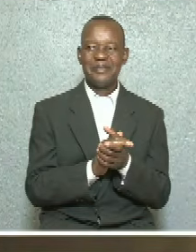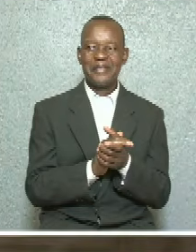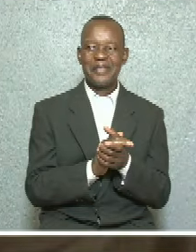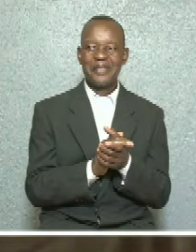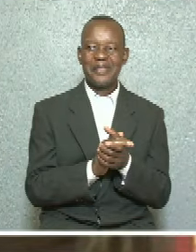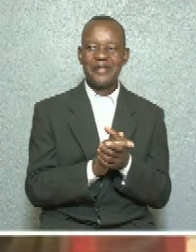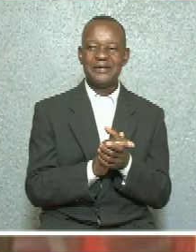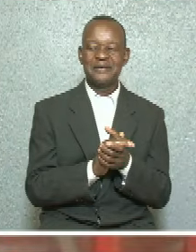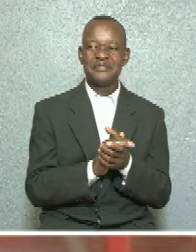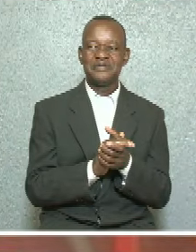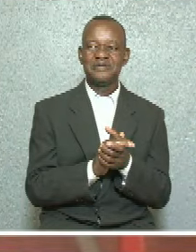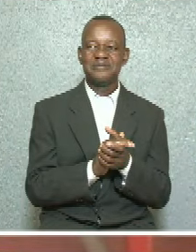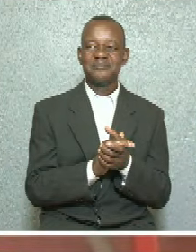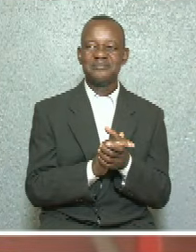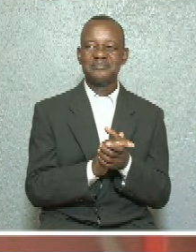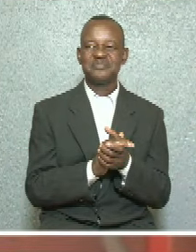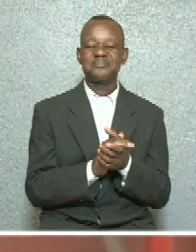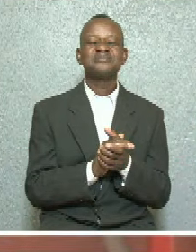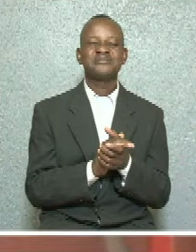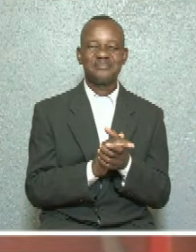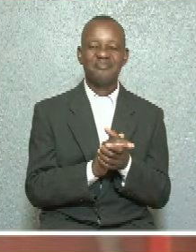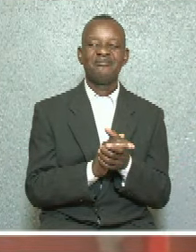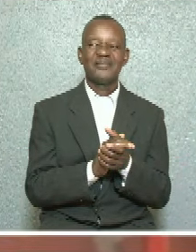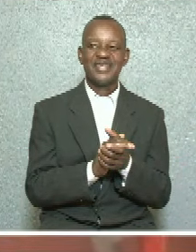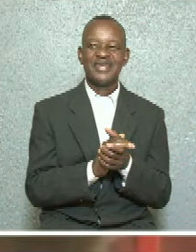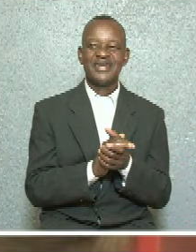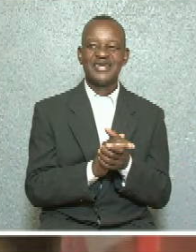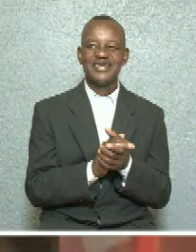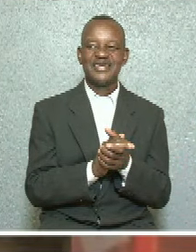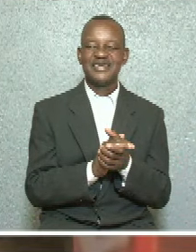Okay, so I was told to share the cycling.